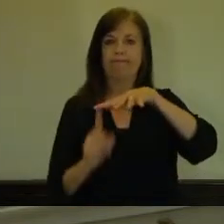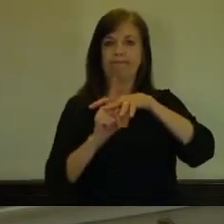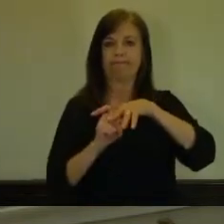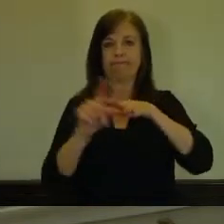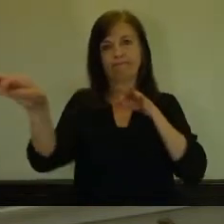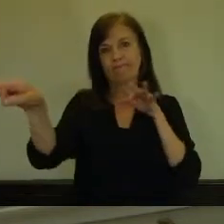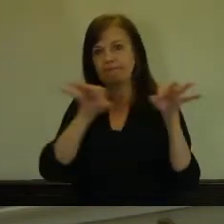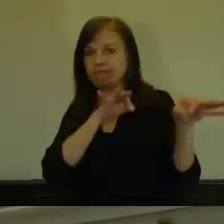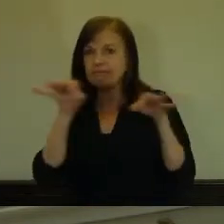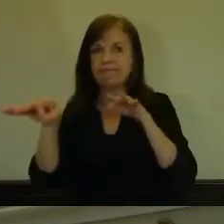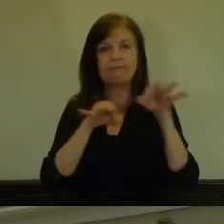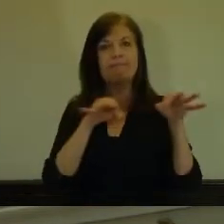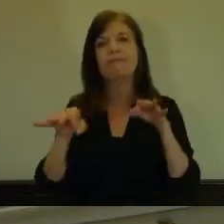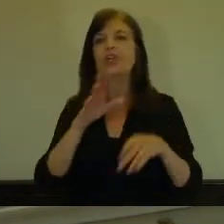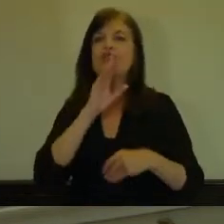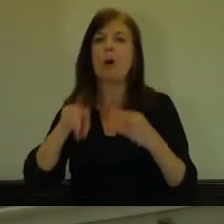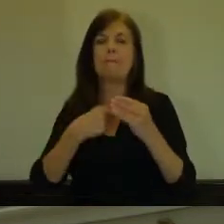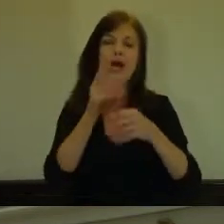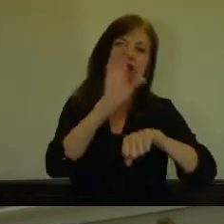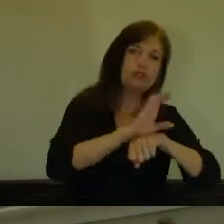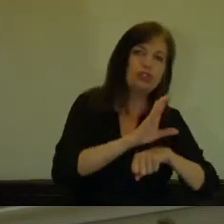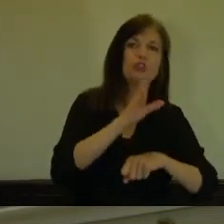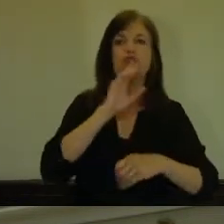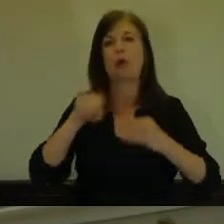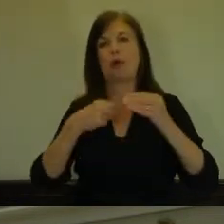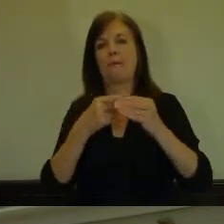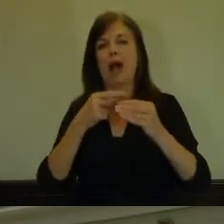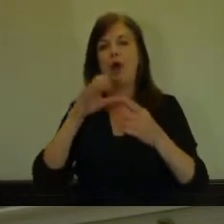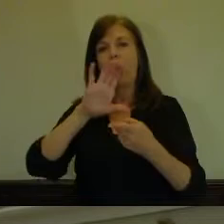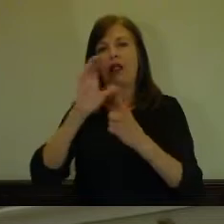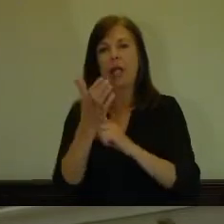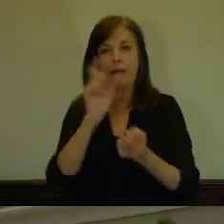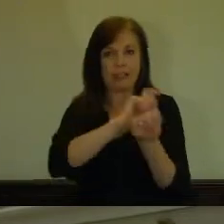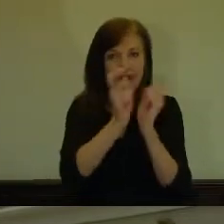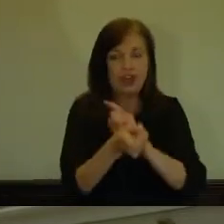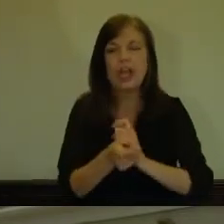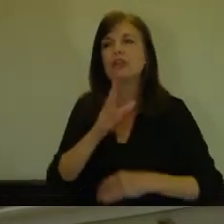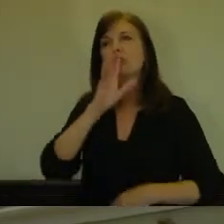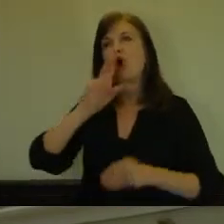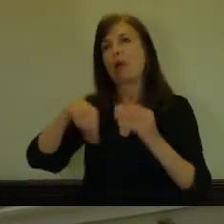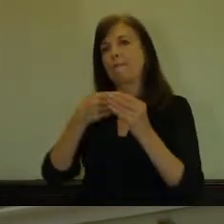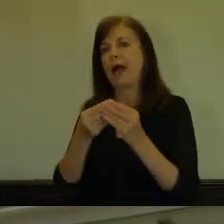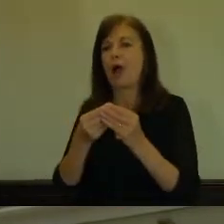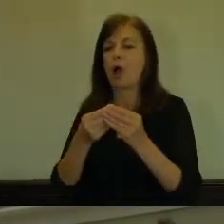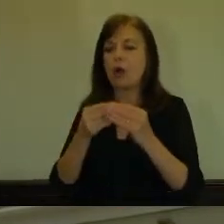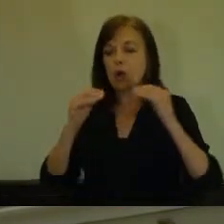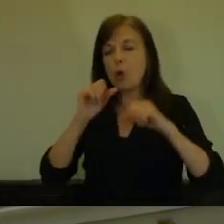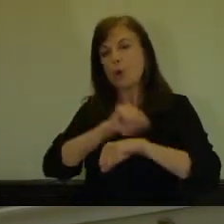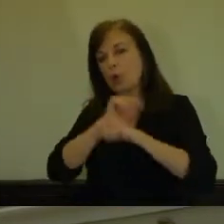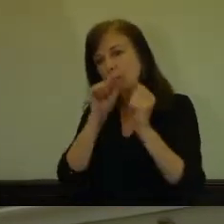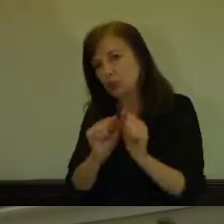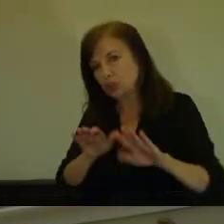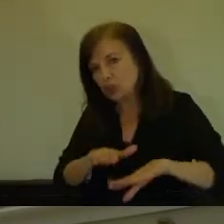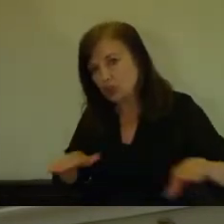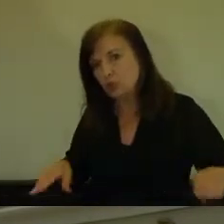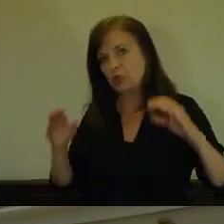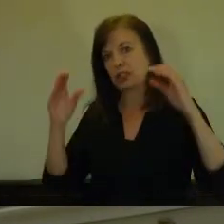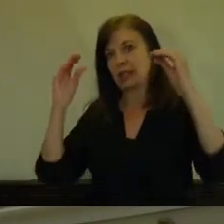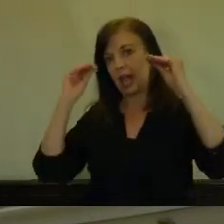parish, on climate change, on buddy readers and working with children and addressing